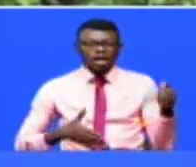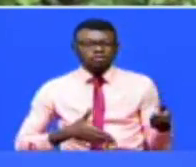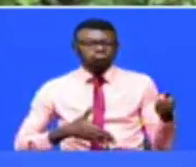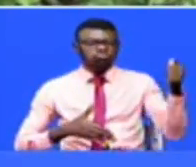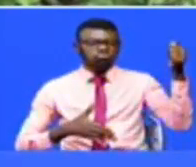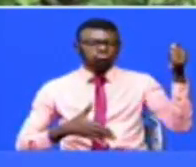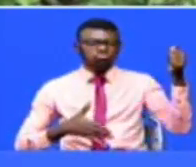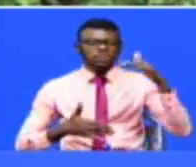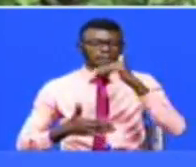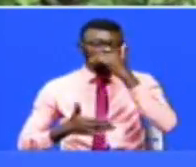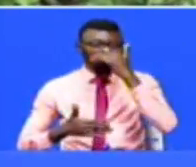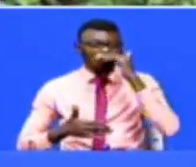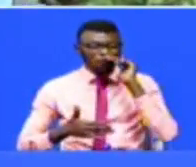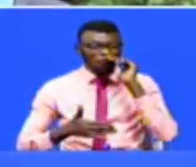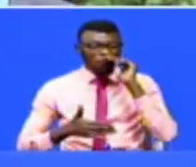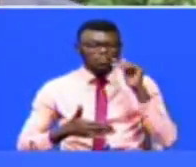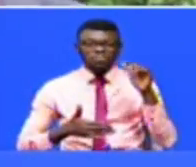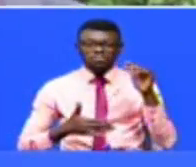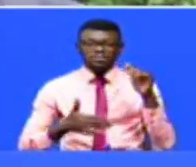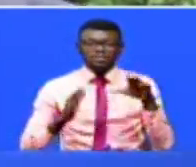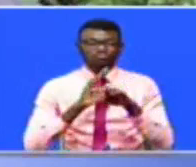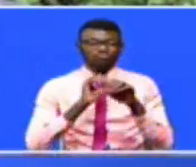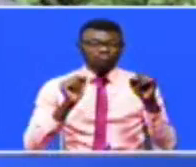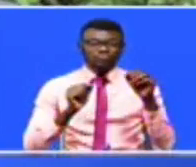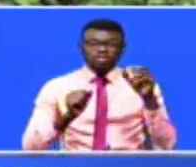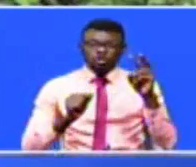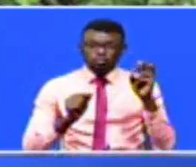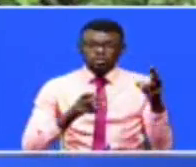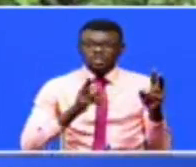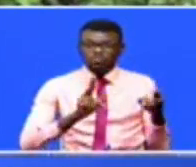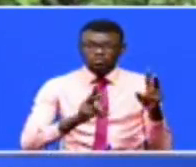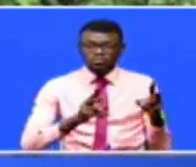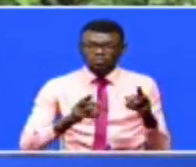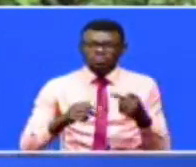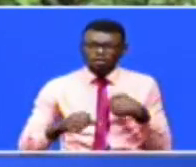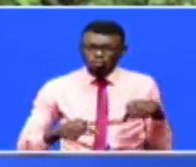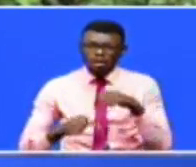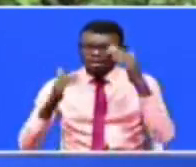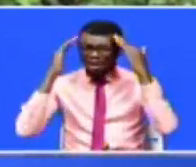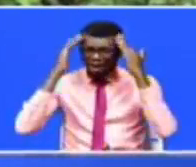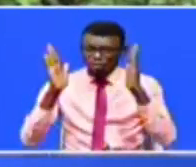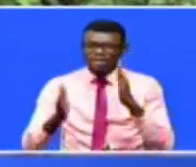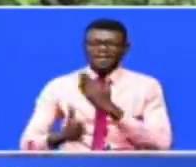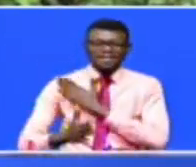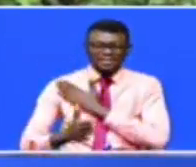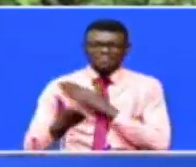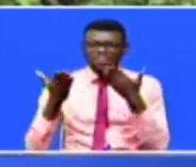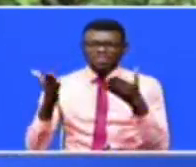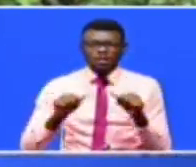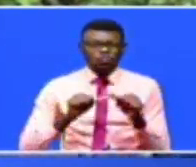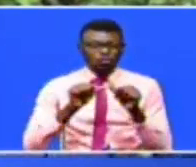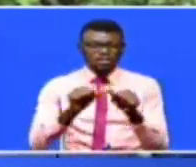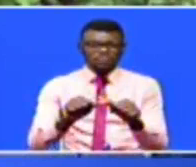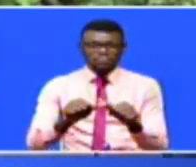as our presidential candidate in 2022. We know the NASA coalition still exists. NASA